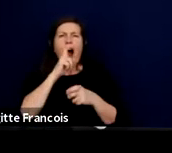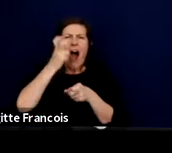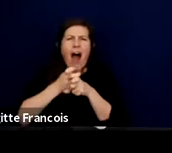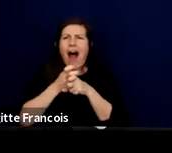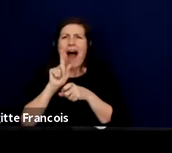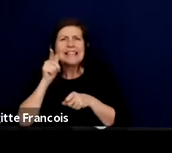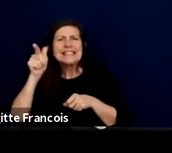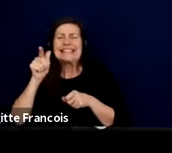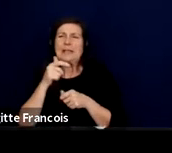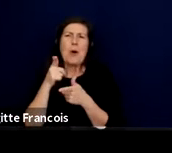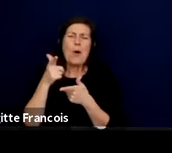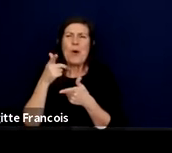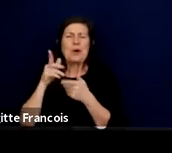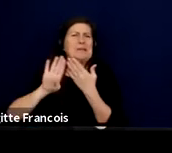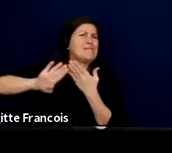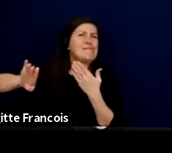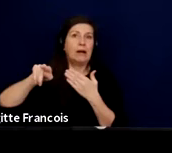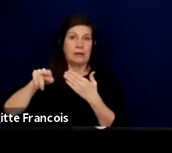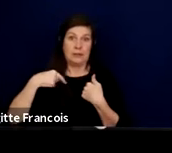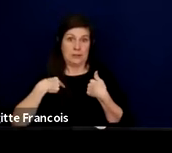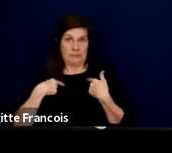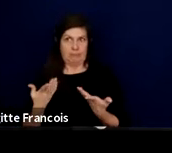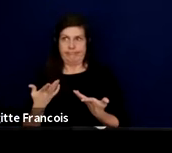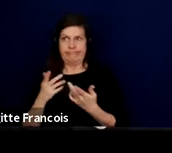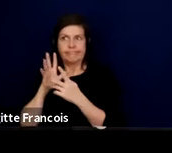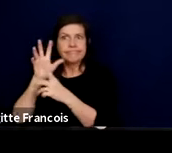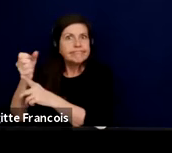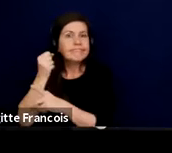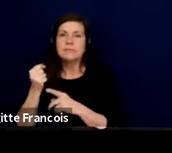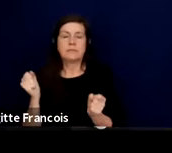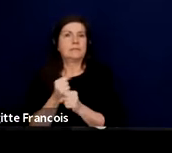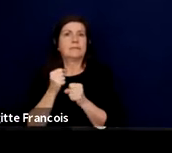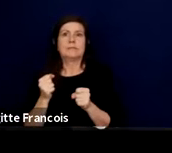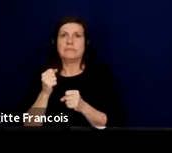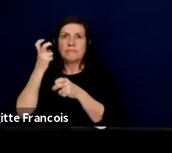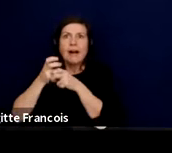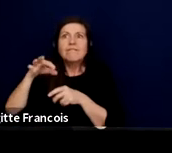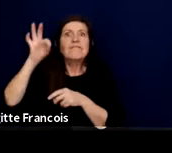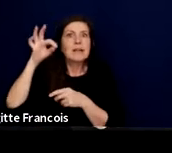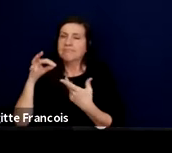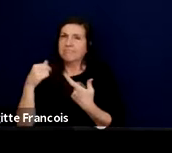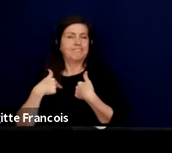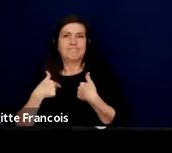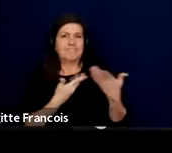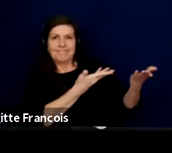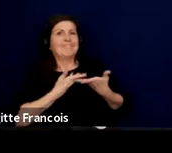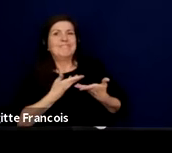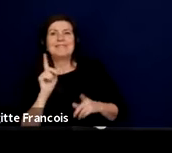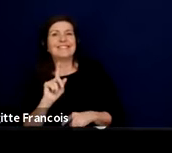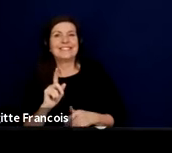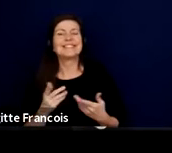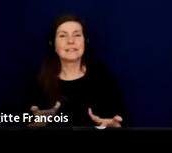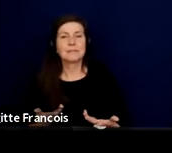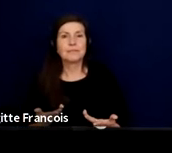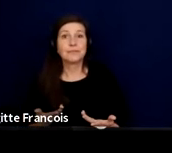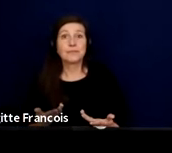to find. just not only people with